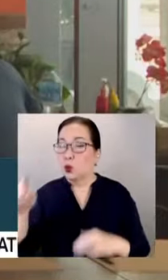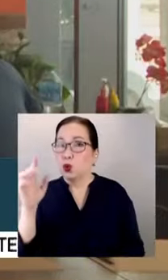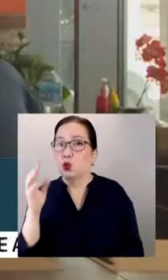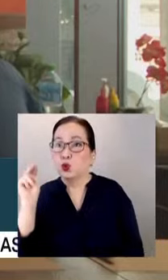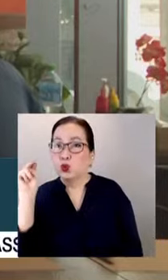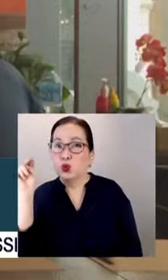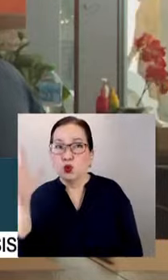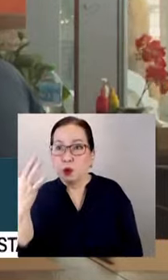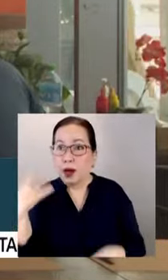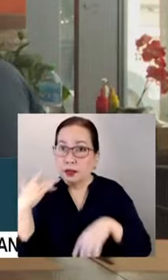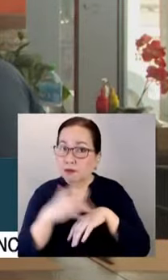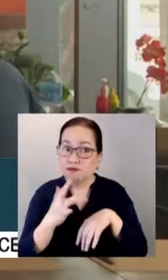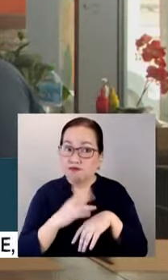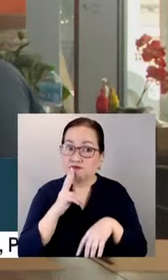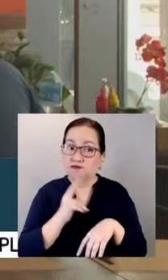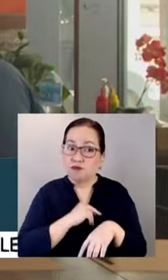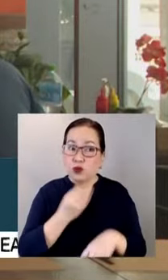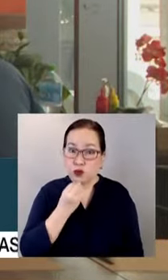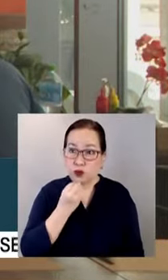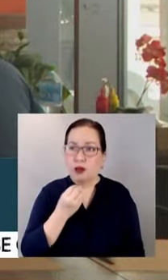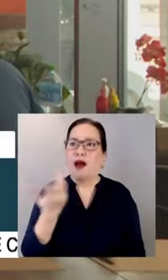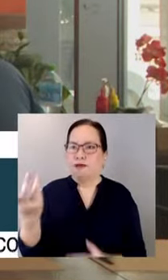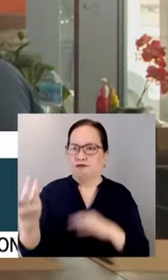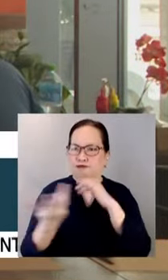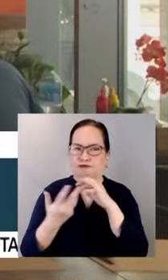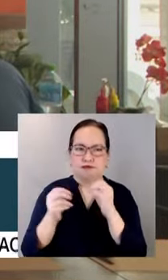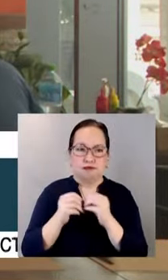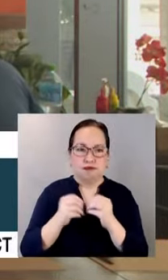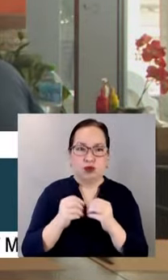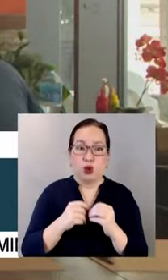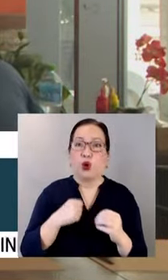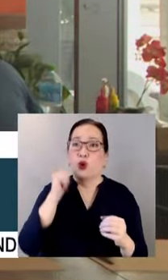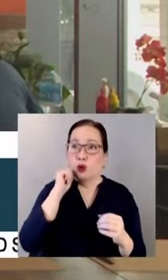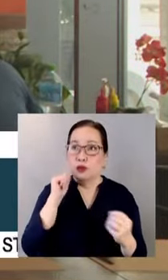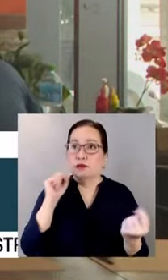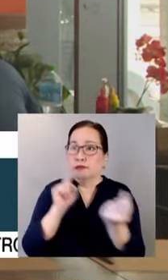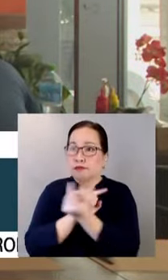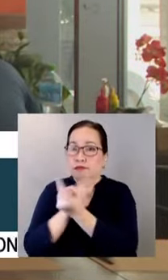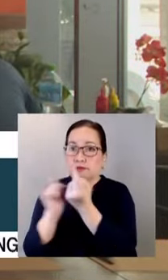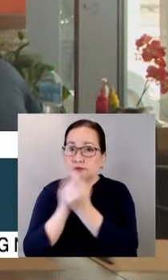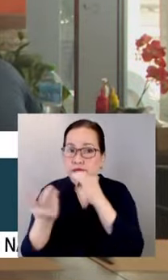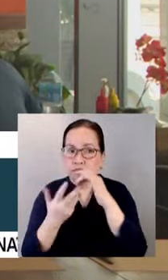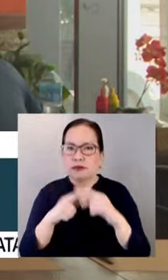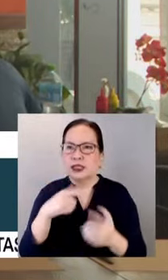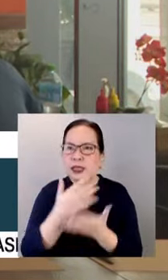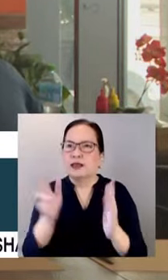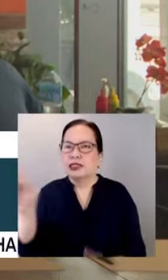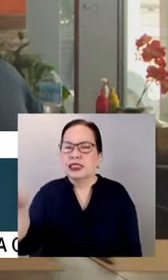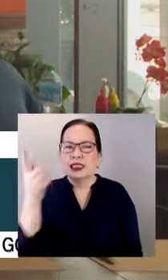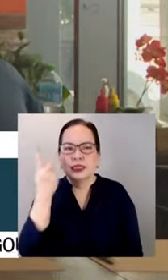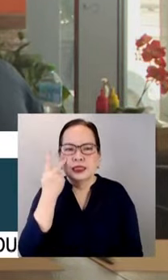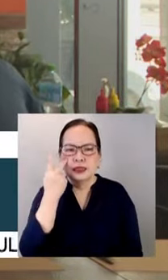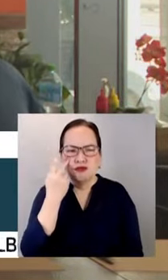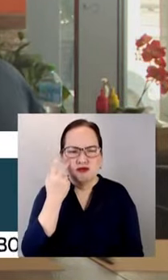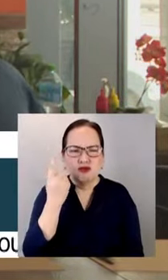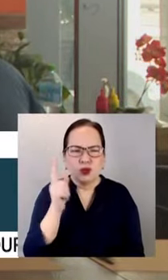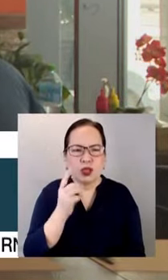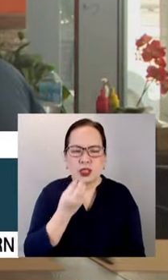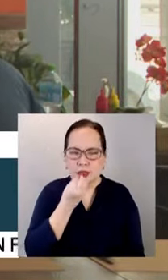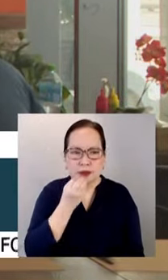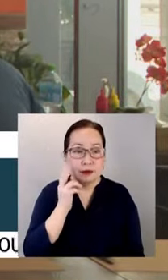before. Since I am in touch with clients daily, I understand that many consumers want to try Vietnamese cuisine.